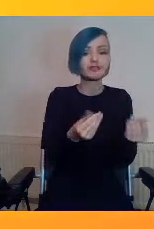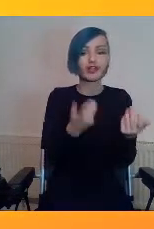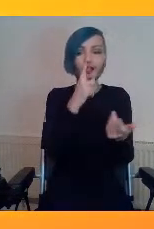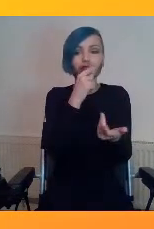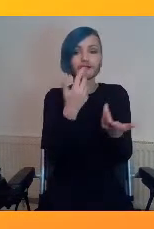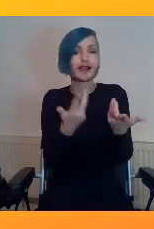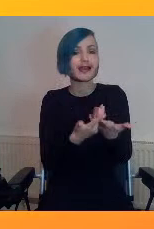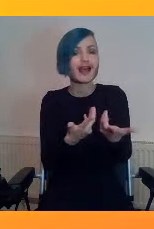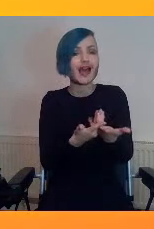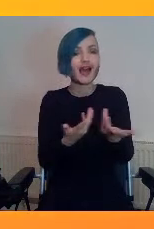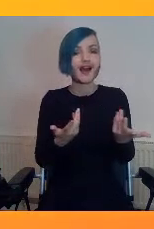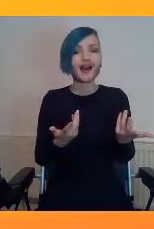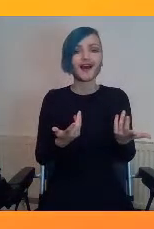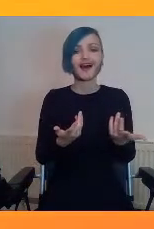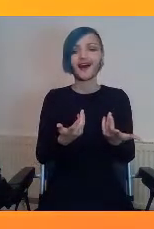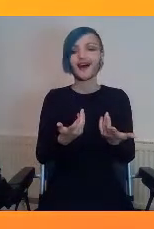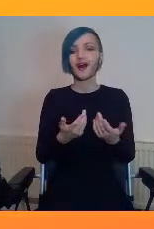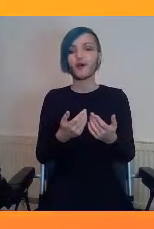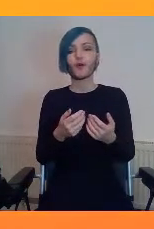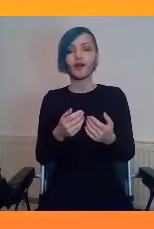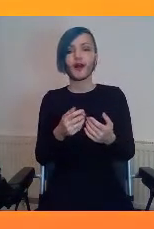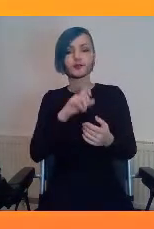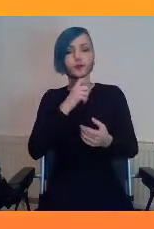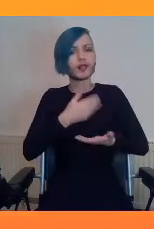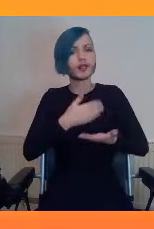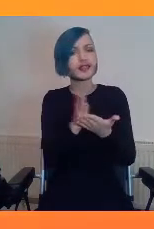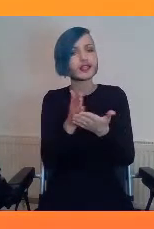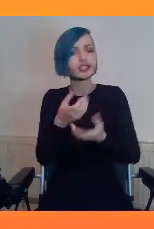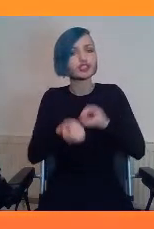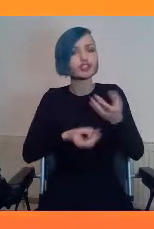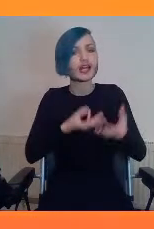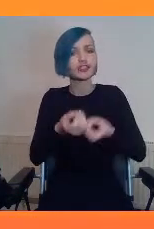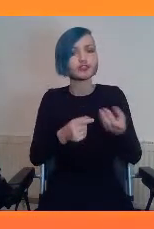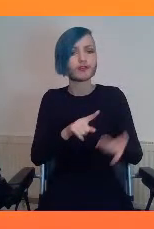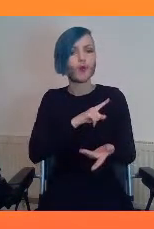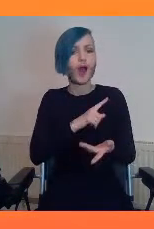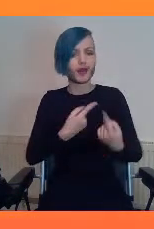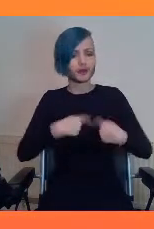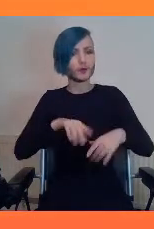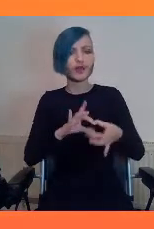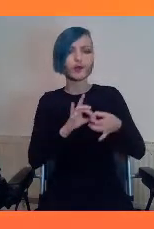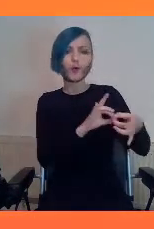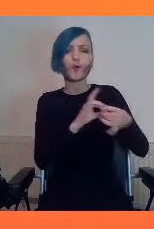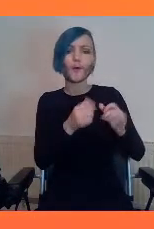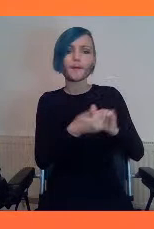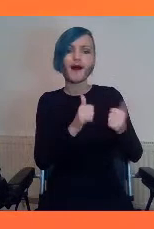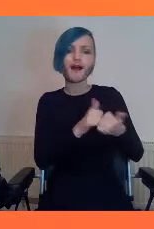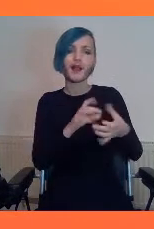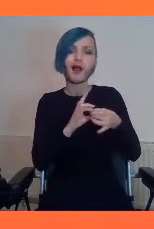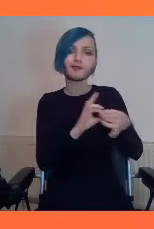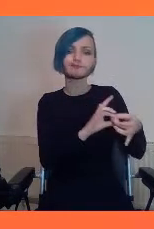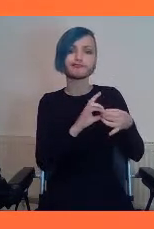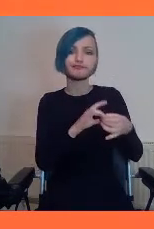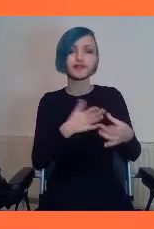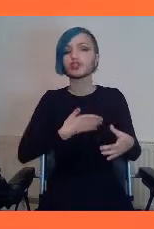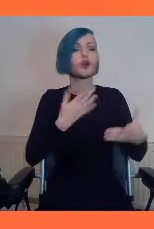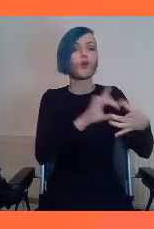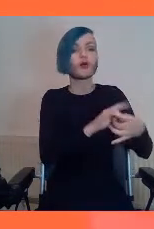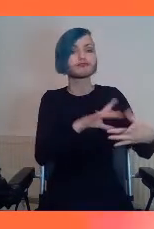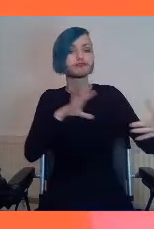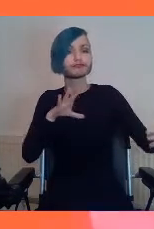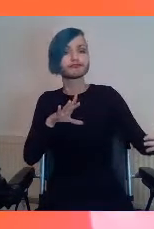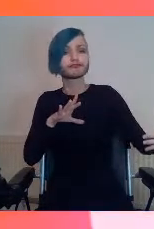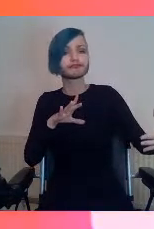we'll just share our stories with you because we are your partners and we don't want to withdraw from this sort